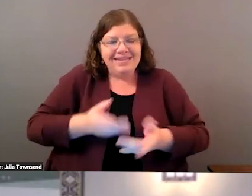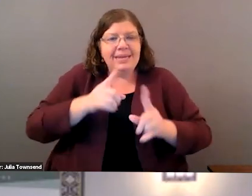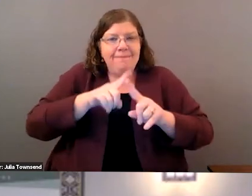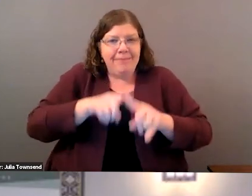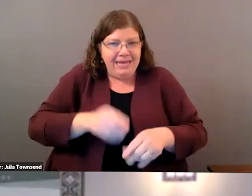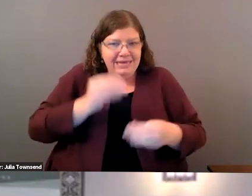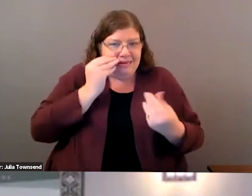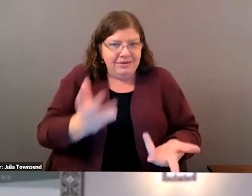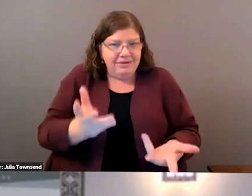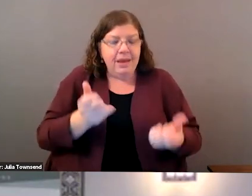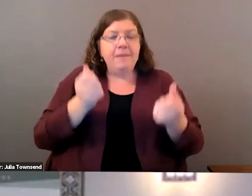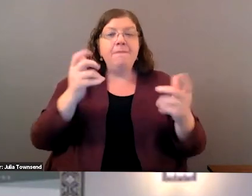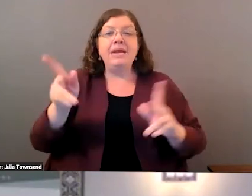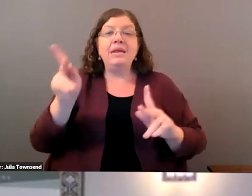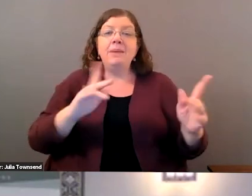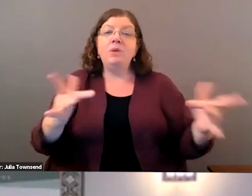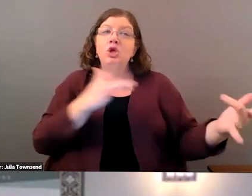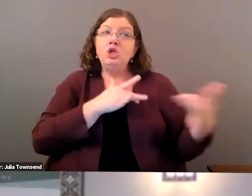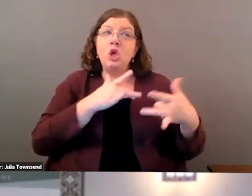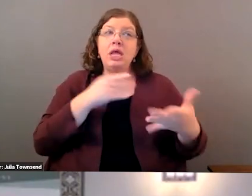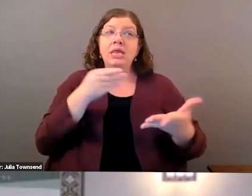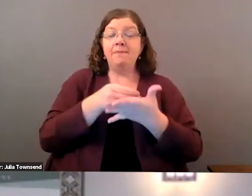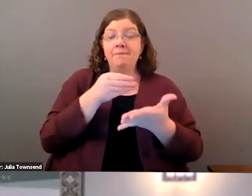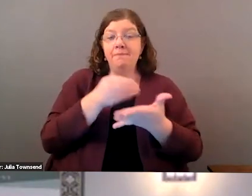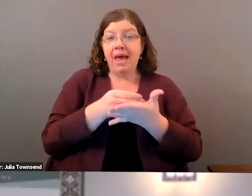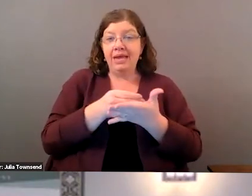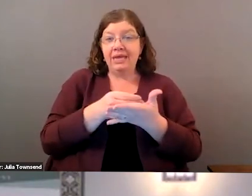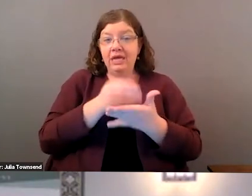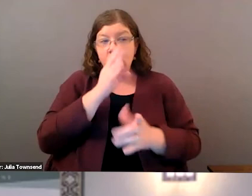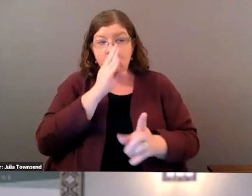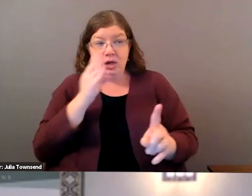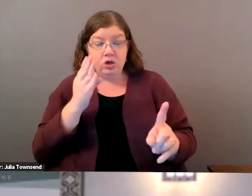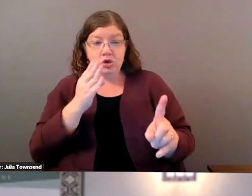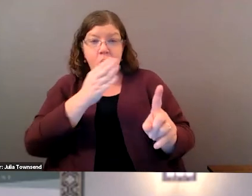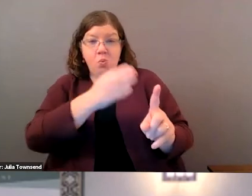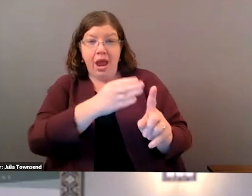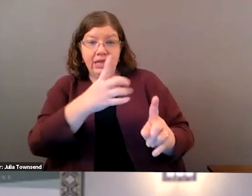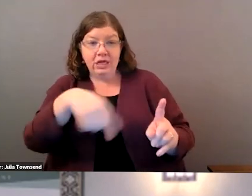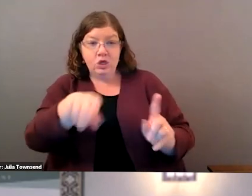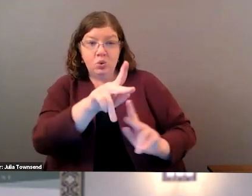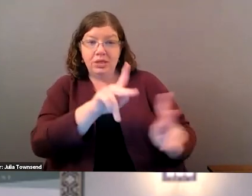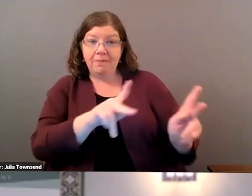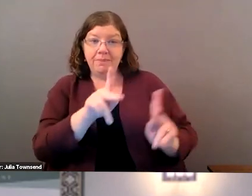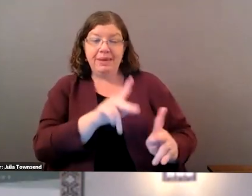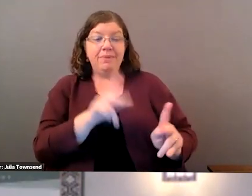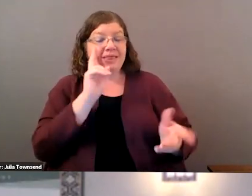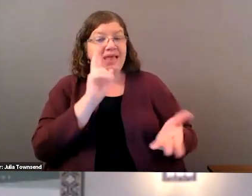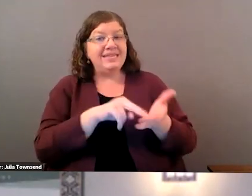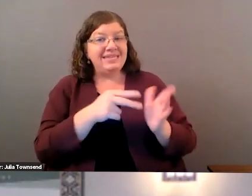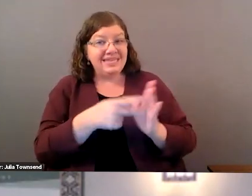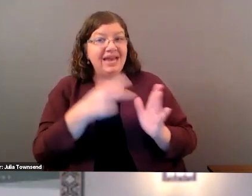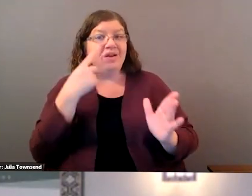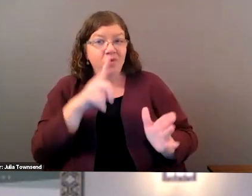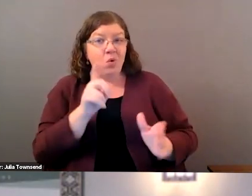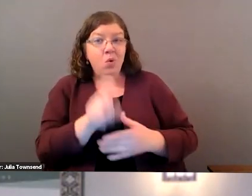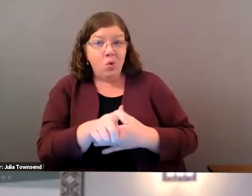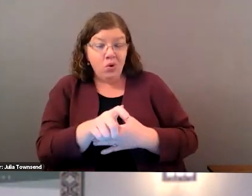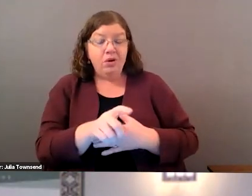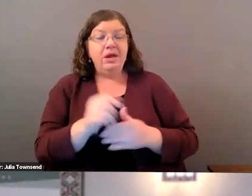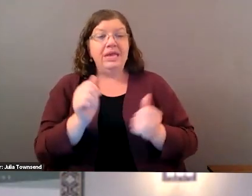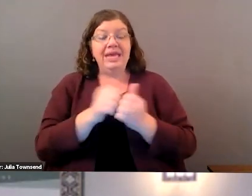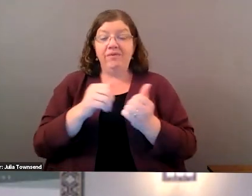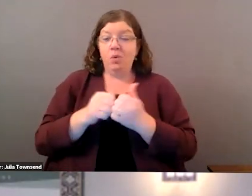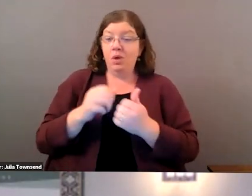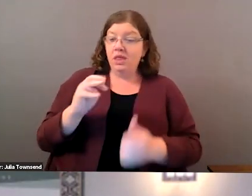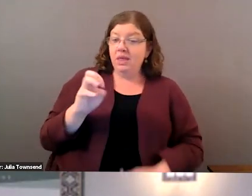people are concerned too that the money is going directly to the people that it's intended for. And even with Meta, some